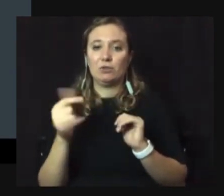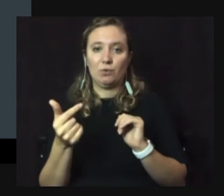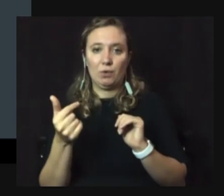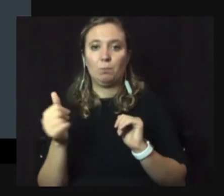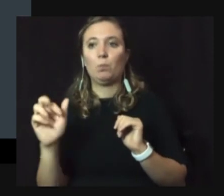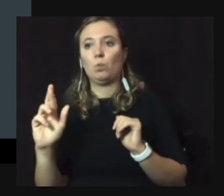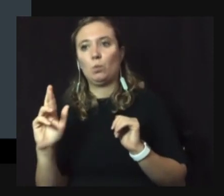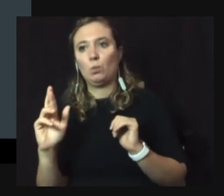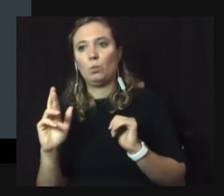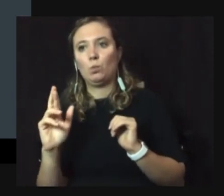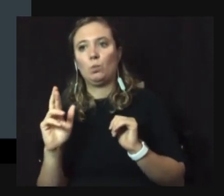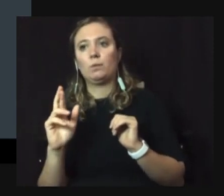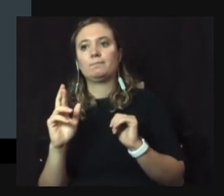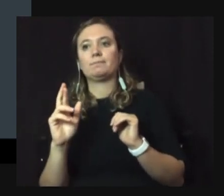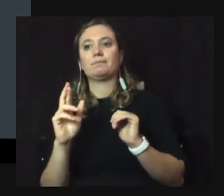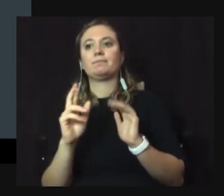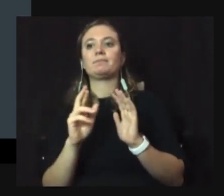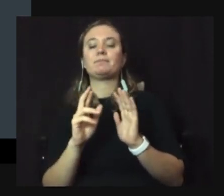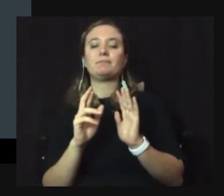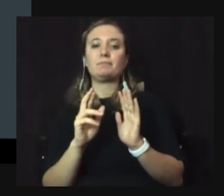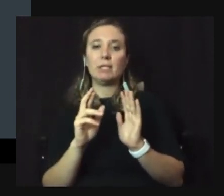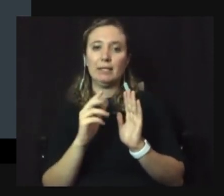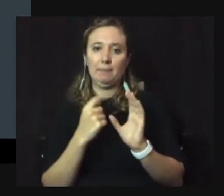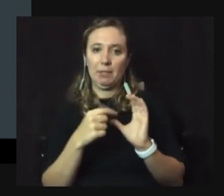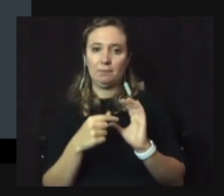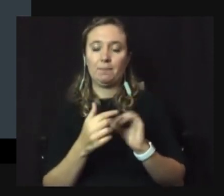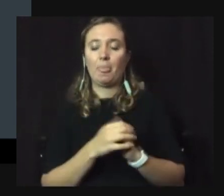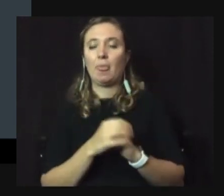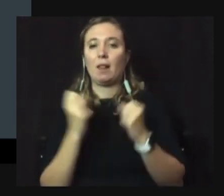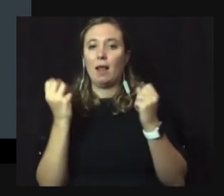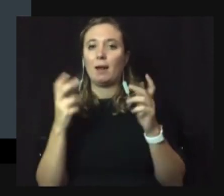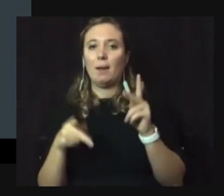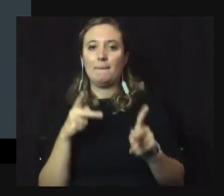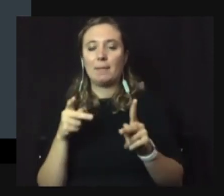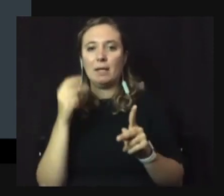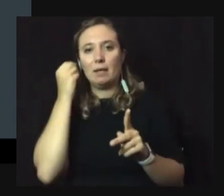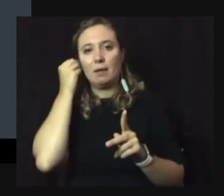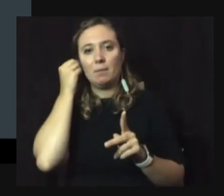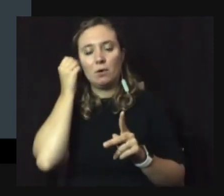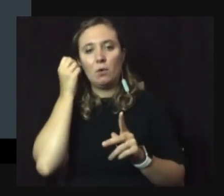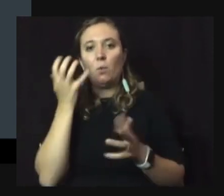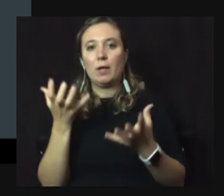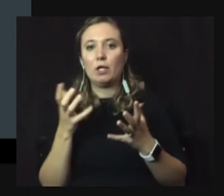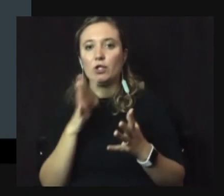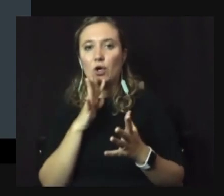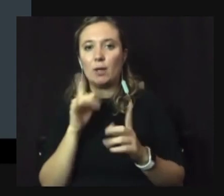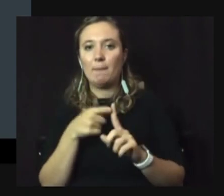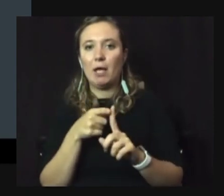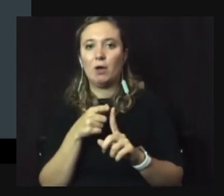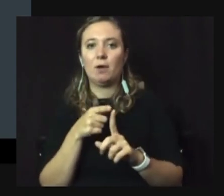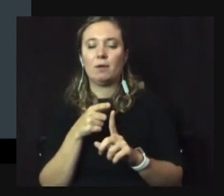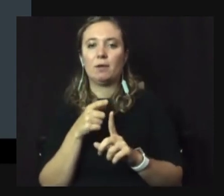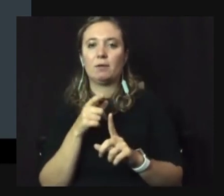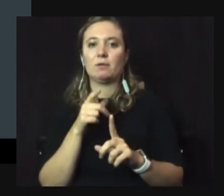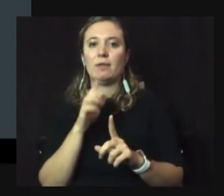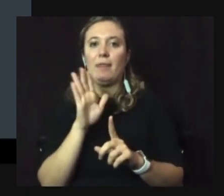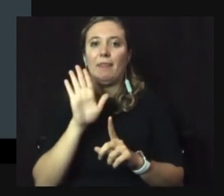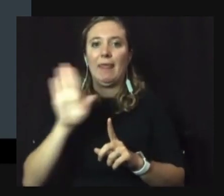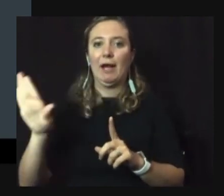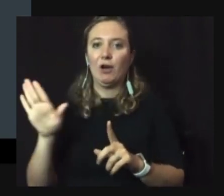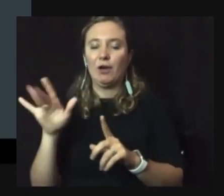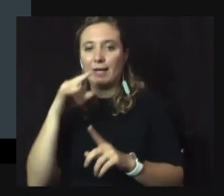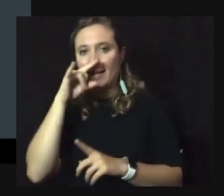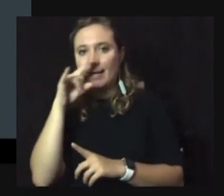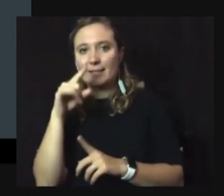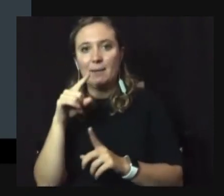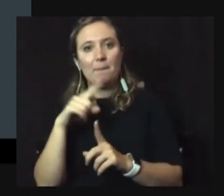A lot of people will come to me and ask me about their kids. I'm not going to talk to you about your kids. I'm going to talk to you about you. So if that is a